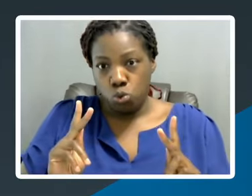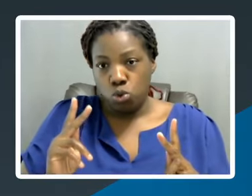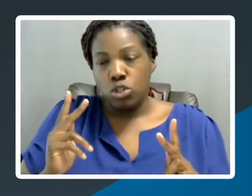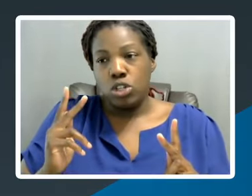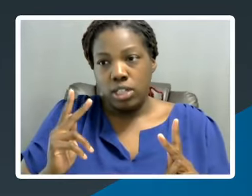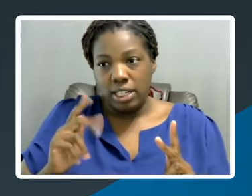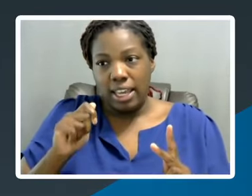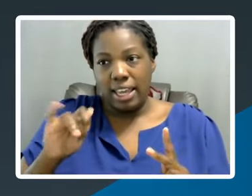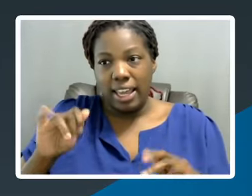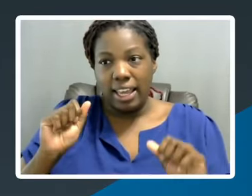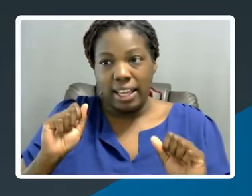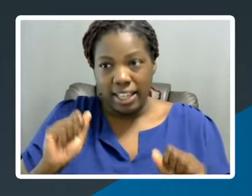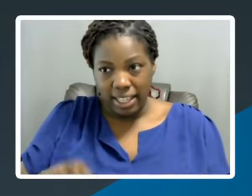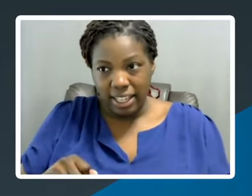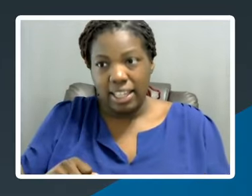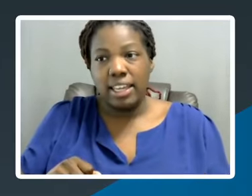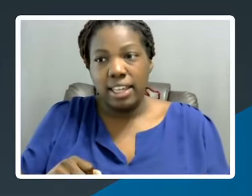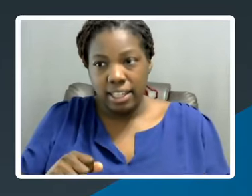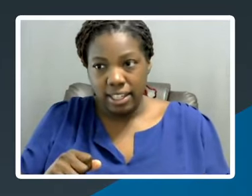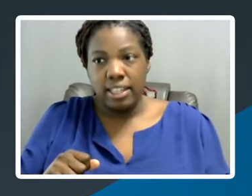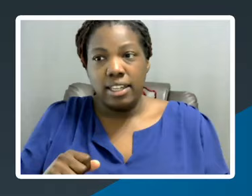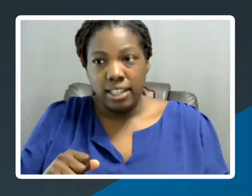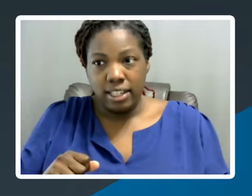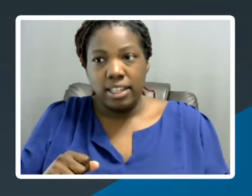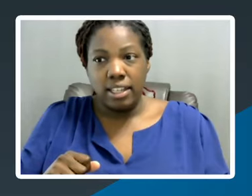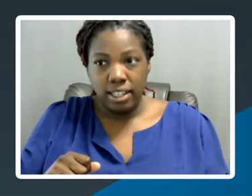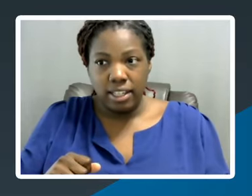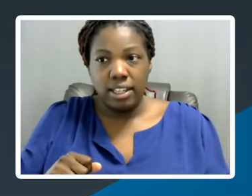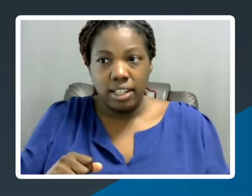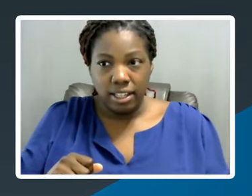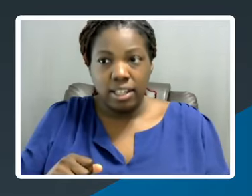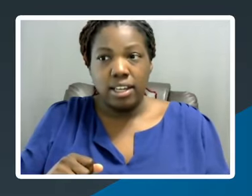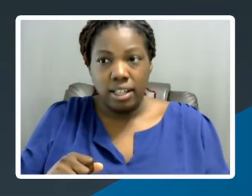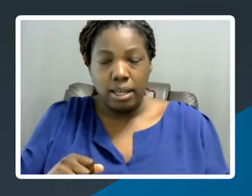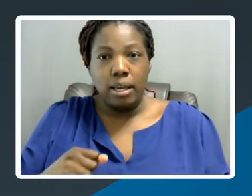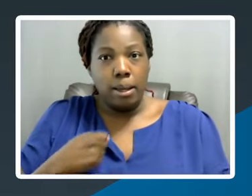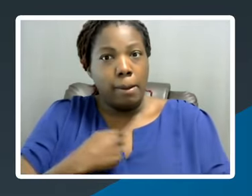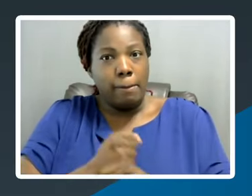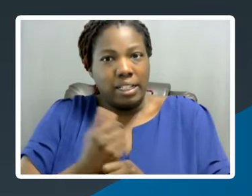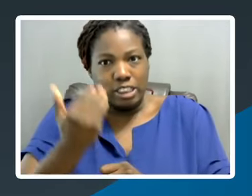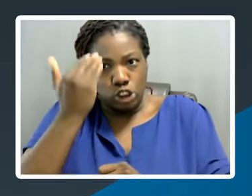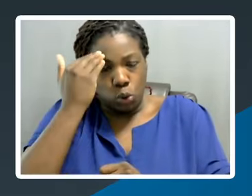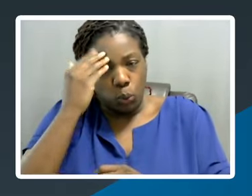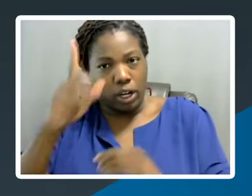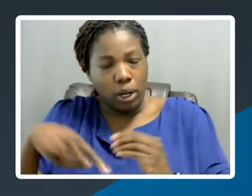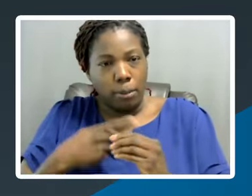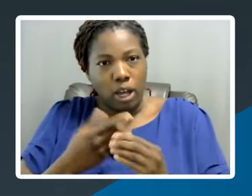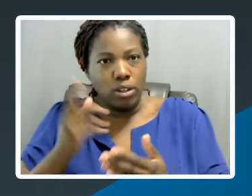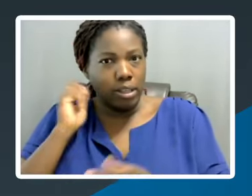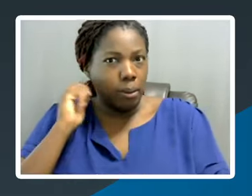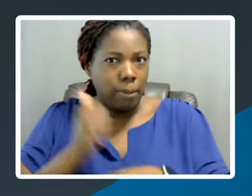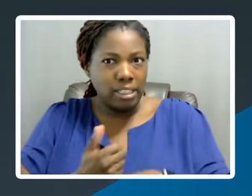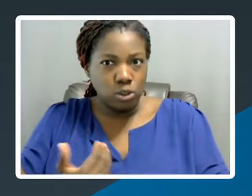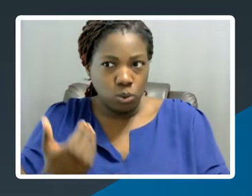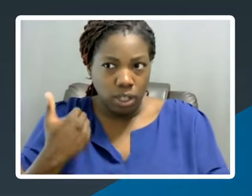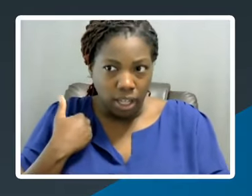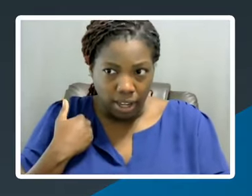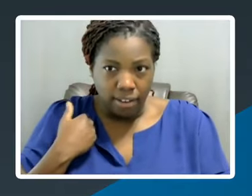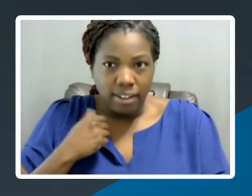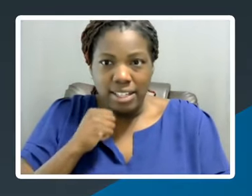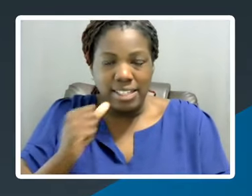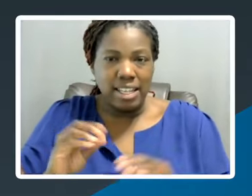can actually make us aware of some of the biases that we've had that aren't as obvious until we